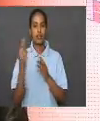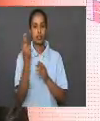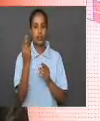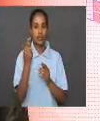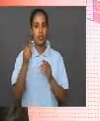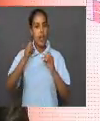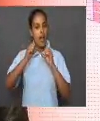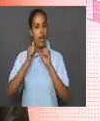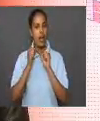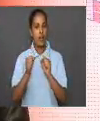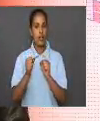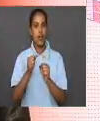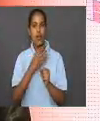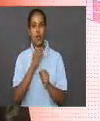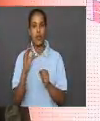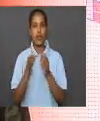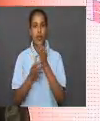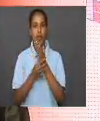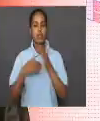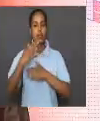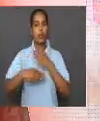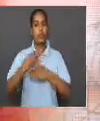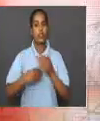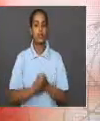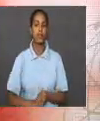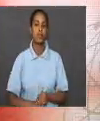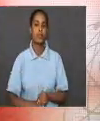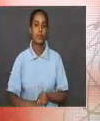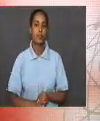the hardening of oils process.